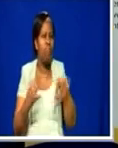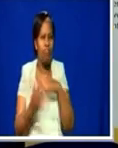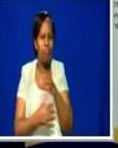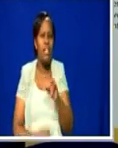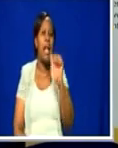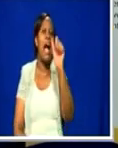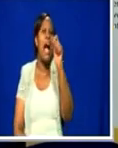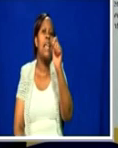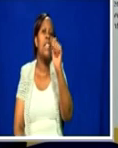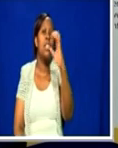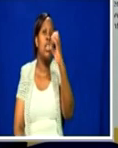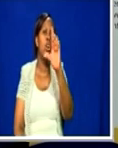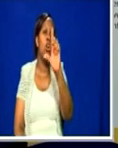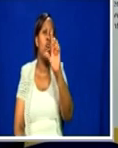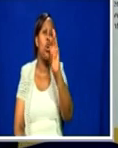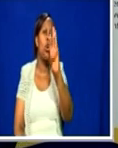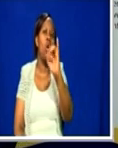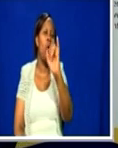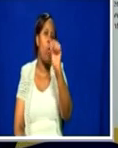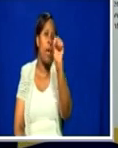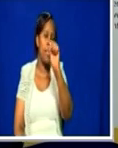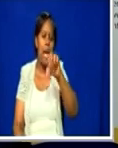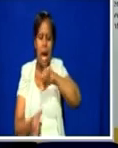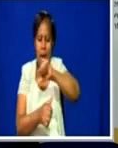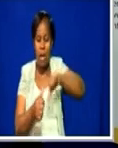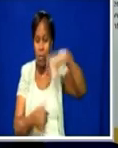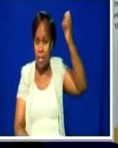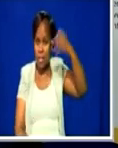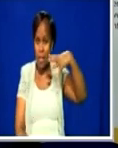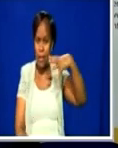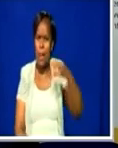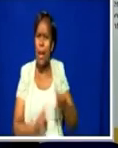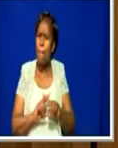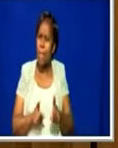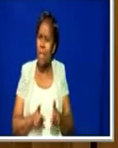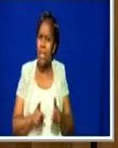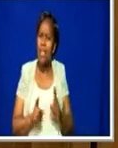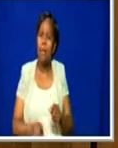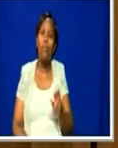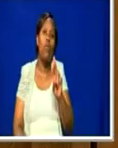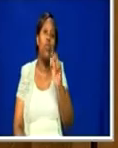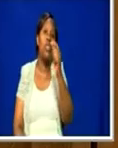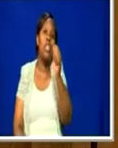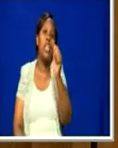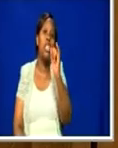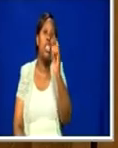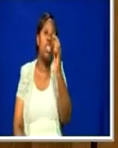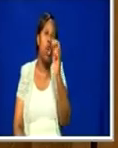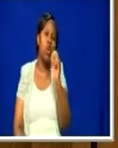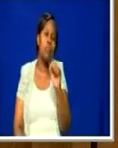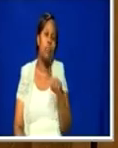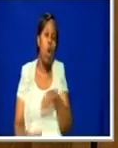an anti-clockwise direction. around the sun. Yes, around the sun. But in terms of rotation, All of them. all of